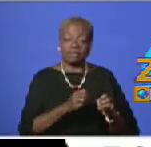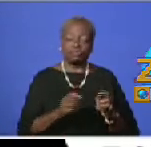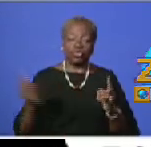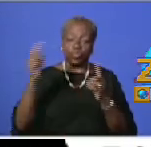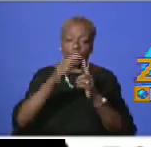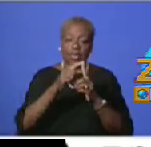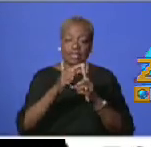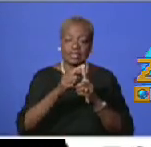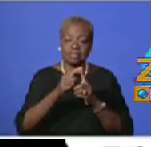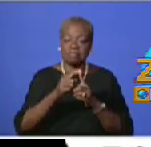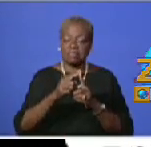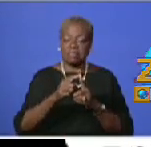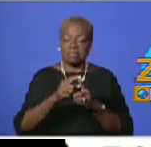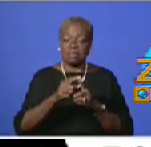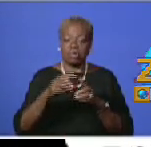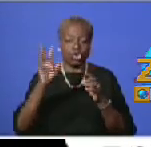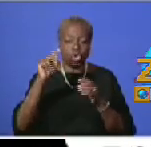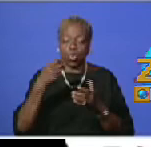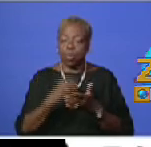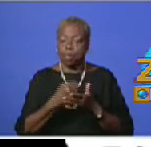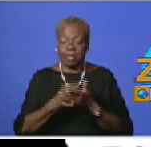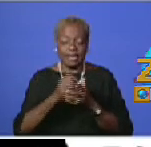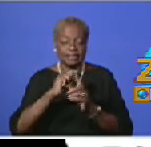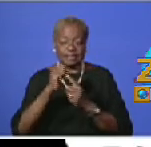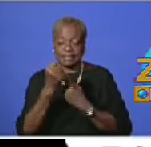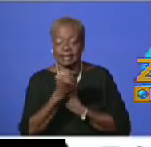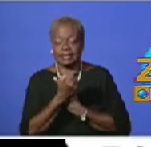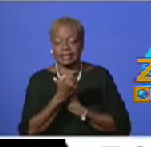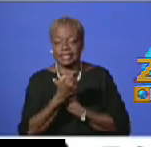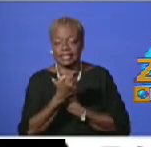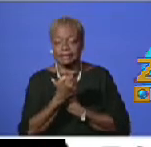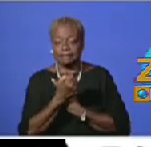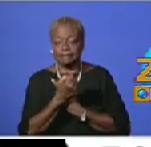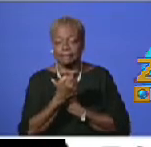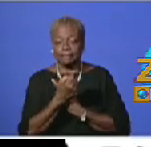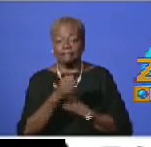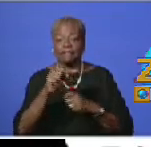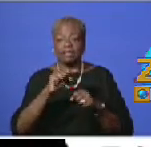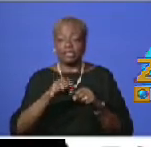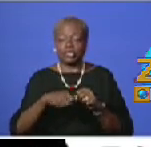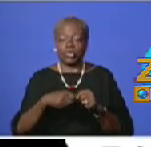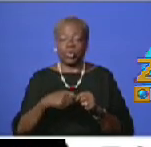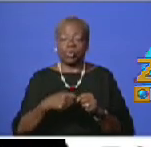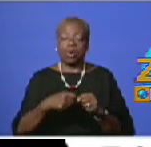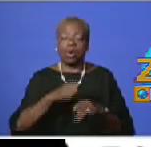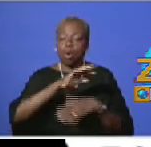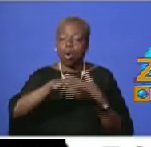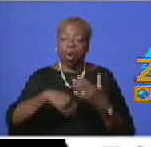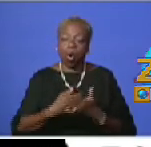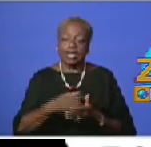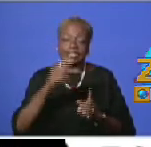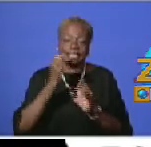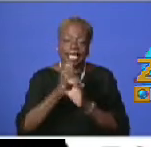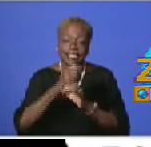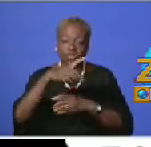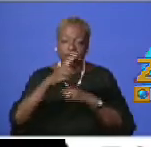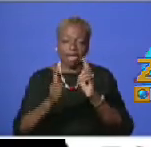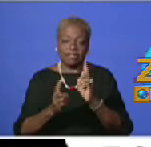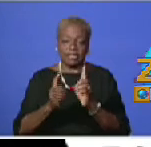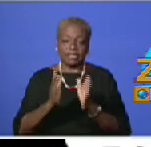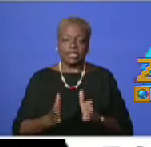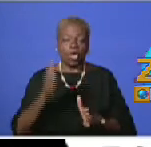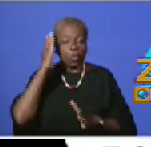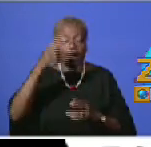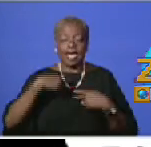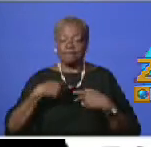society. So the Bahamas Taxi Cab Union is moving in that direction to make sure all taxi drivers are credit card ready. And the app